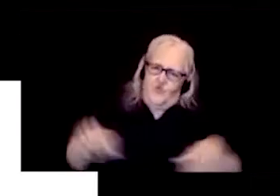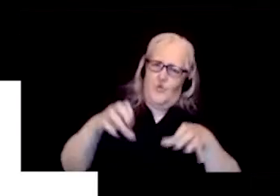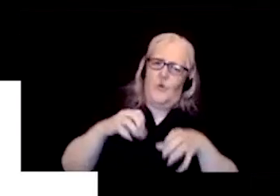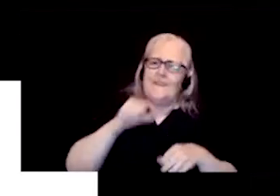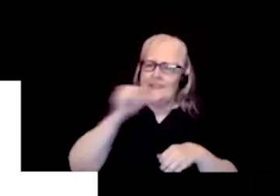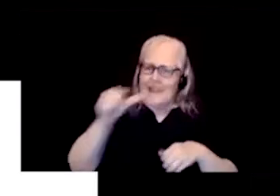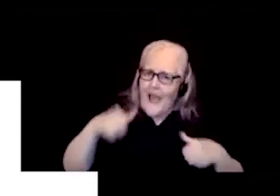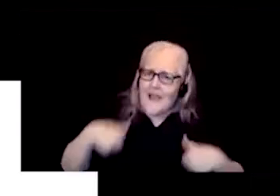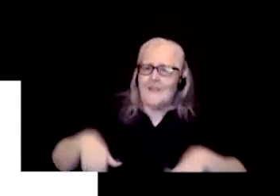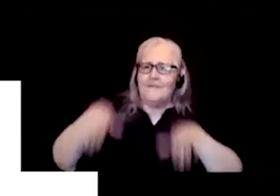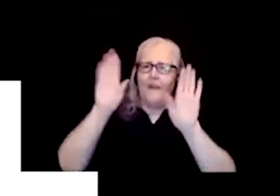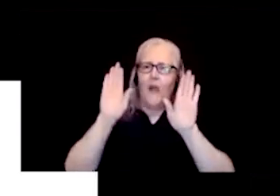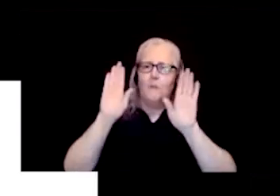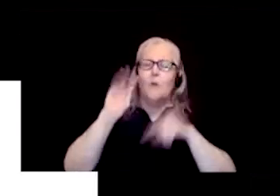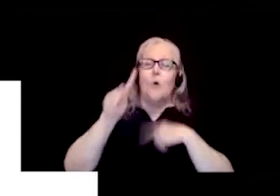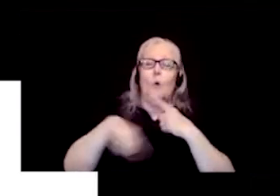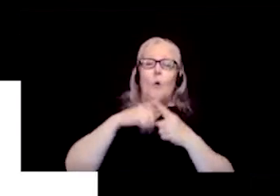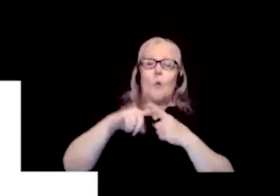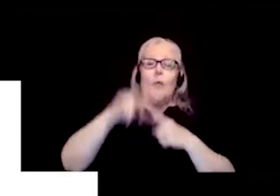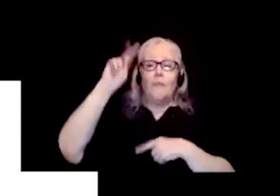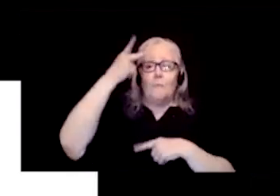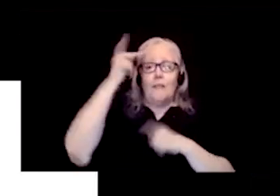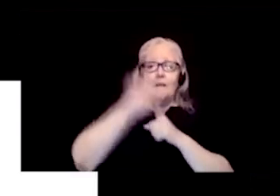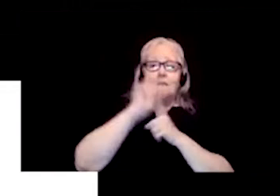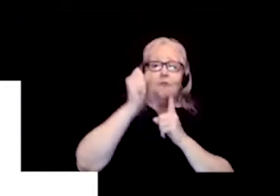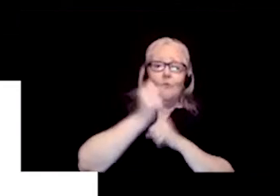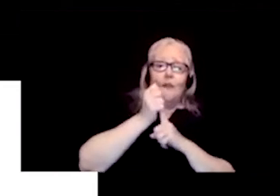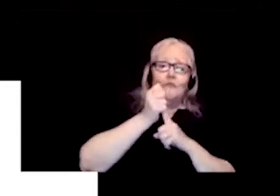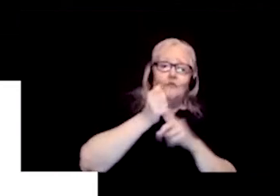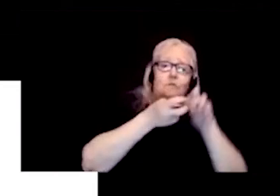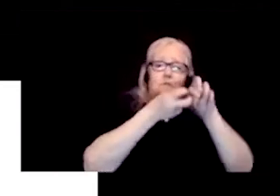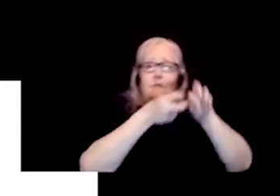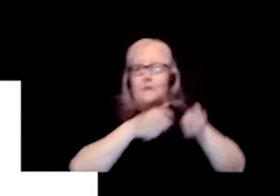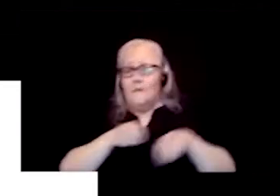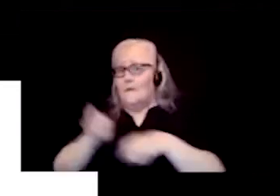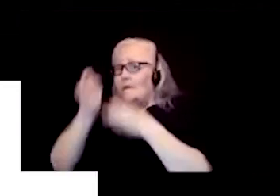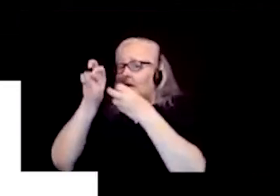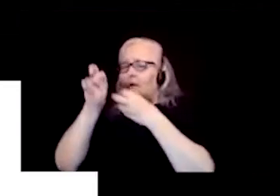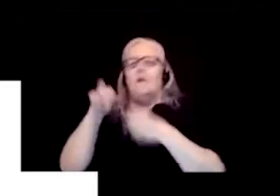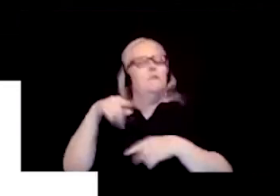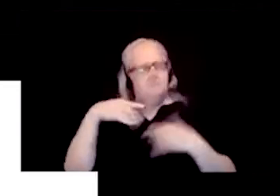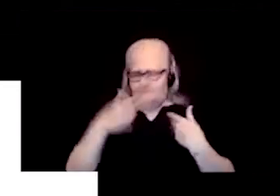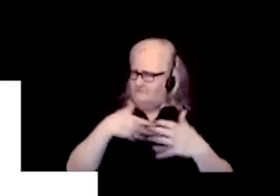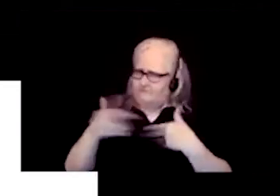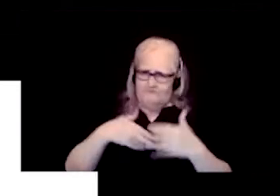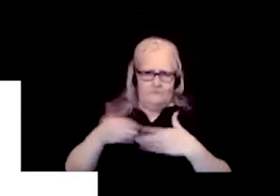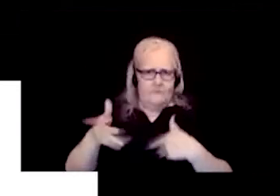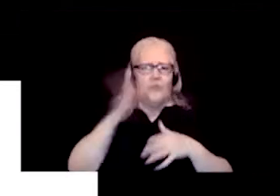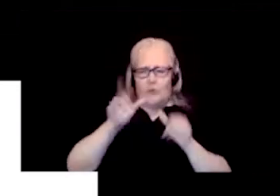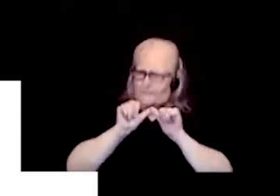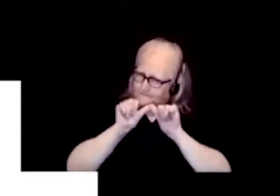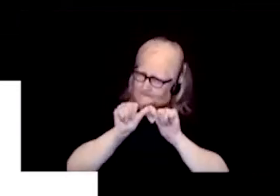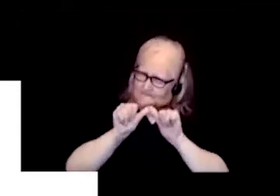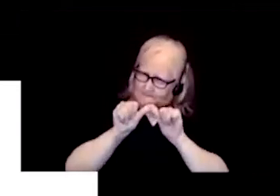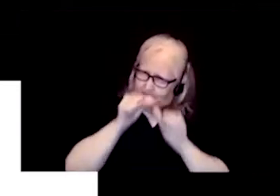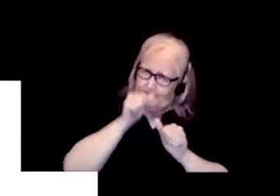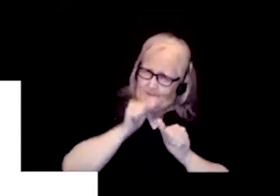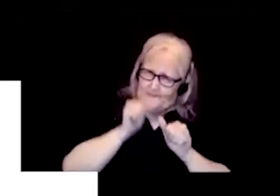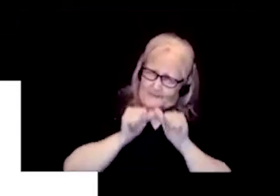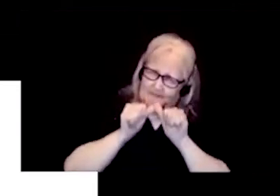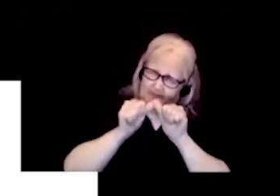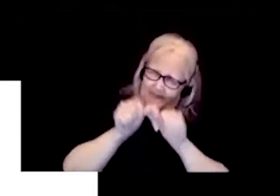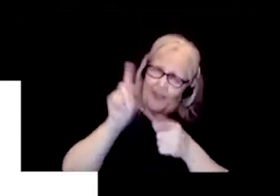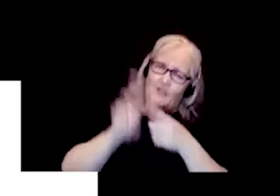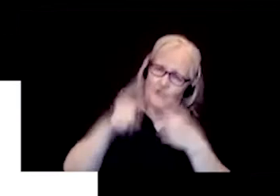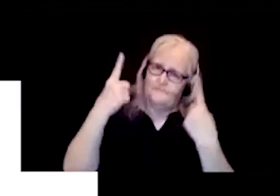political pendulum swings, but they will have the courage to continue and they will persevere until the job is done. I think one of the